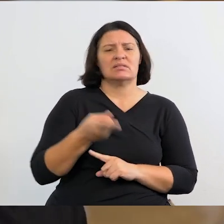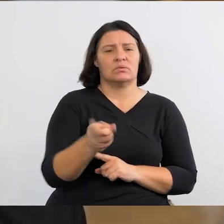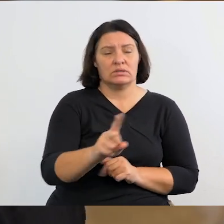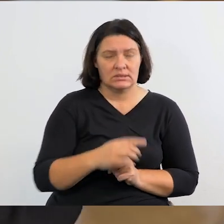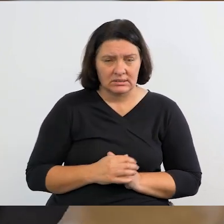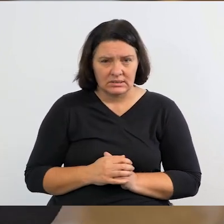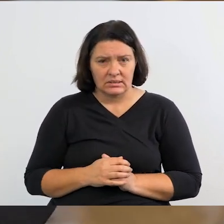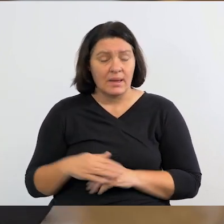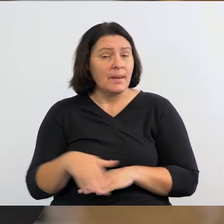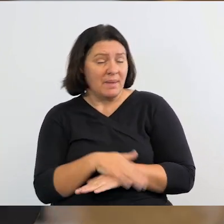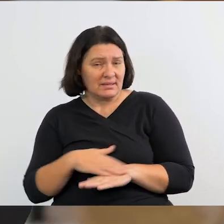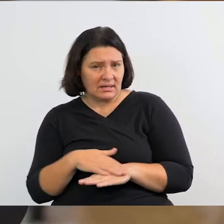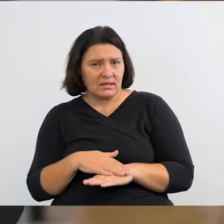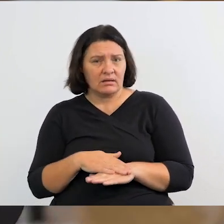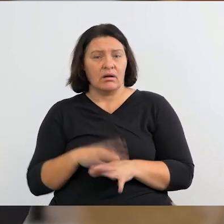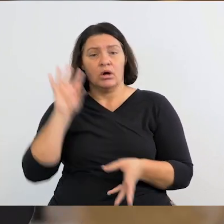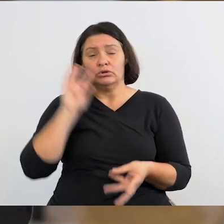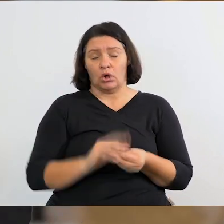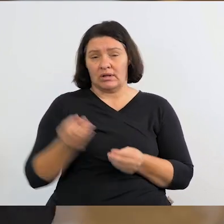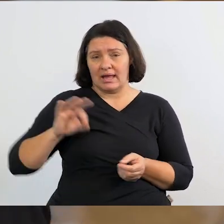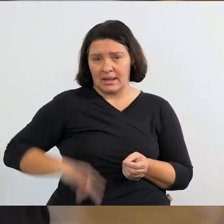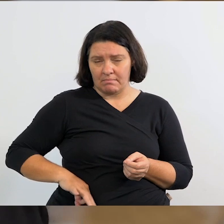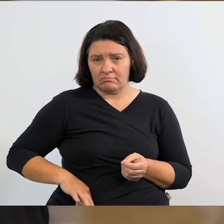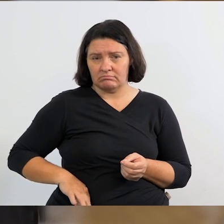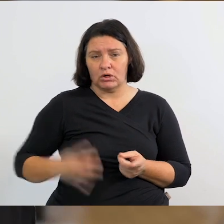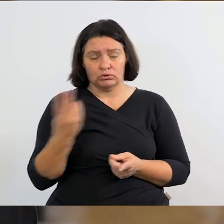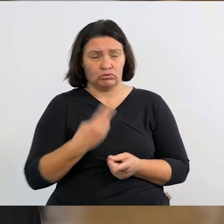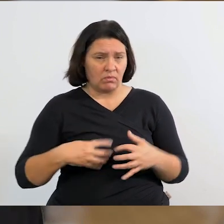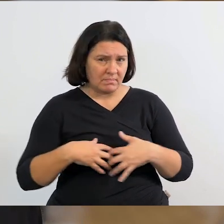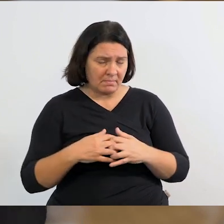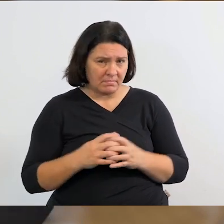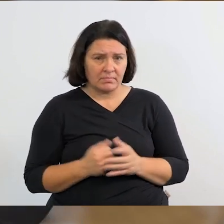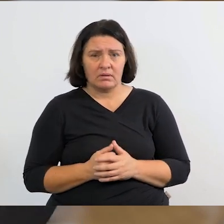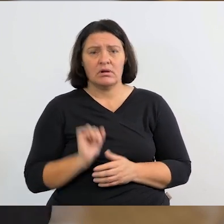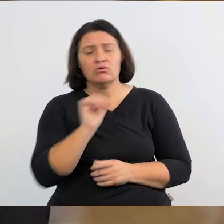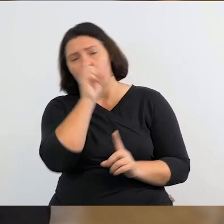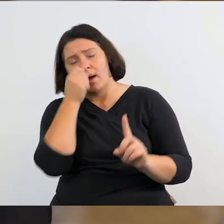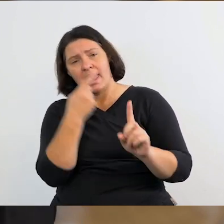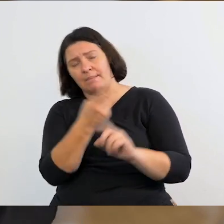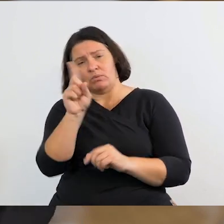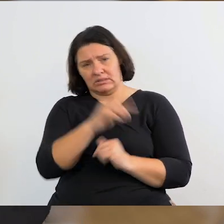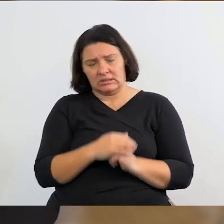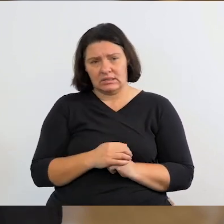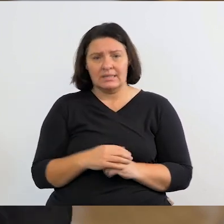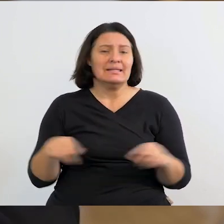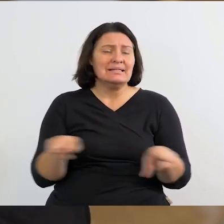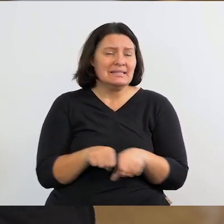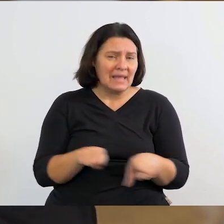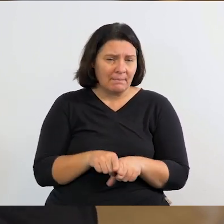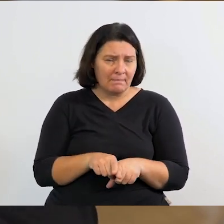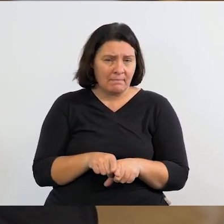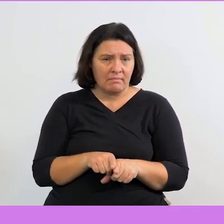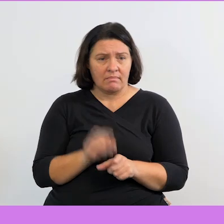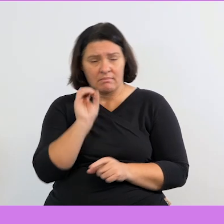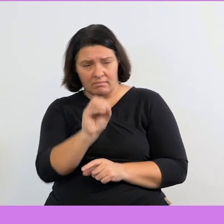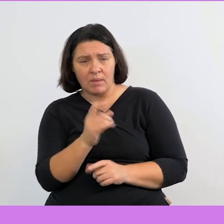is all about. So basically, the total income has been drawn. What is your aim now? On the same set of axes, we